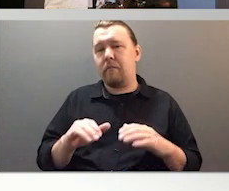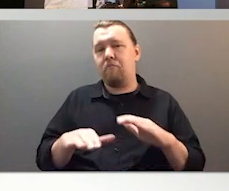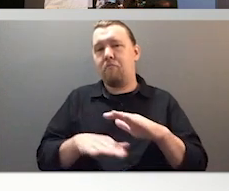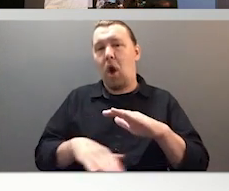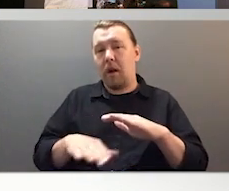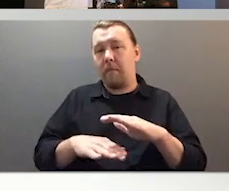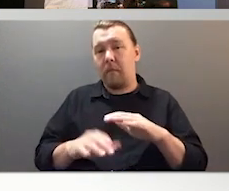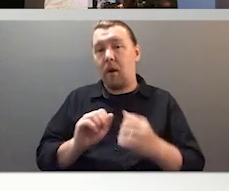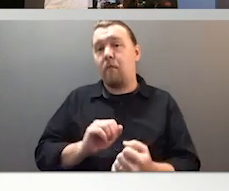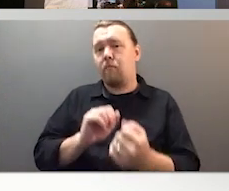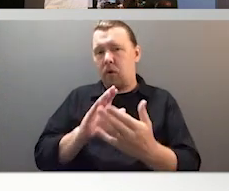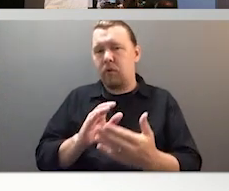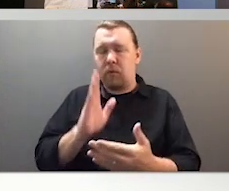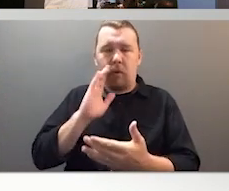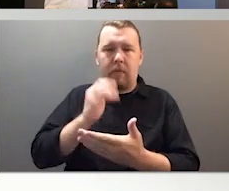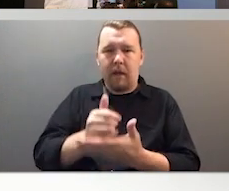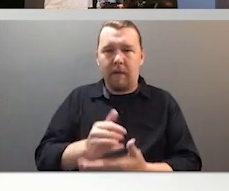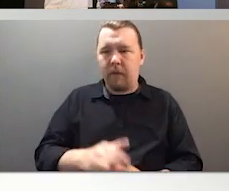helpful.